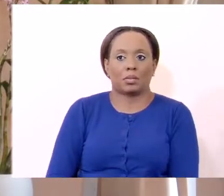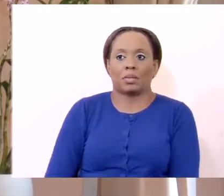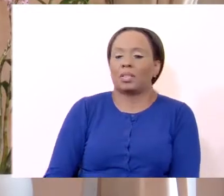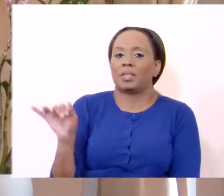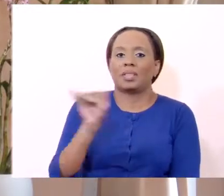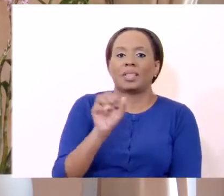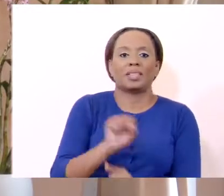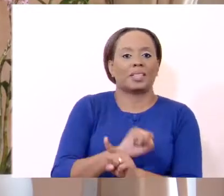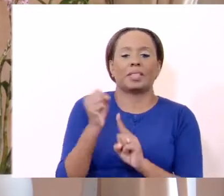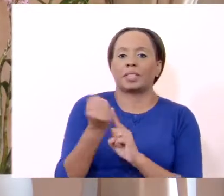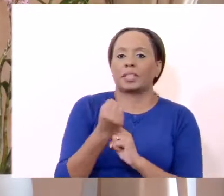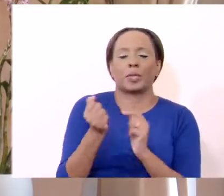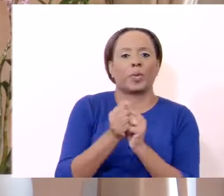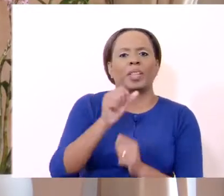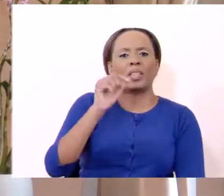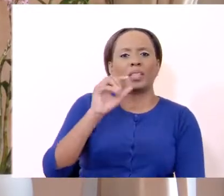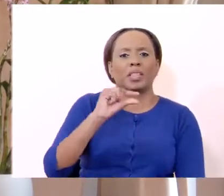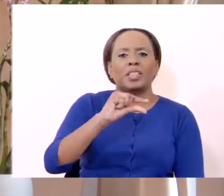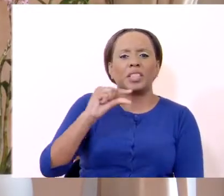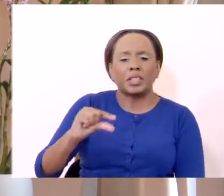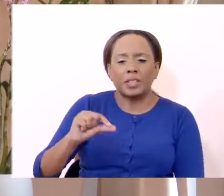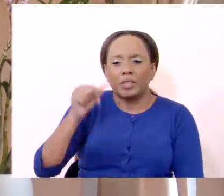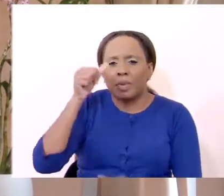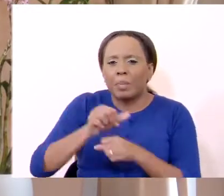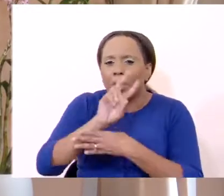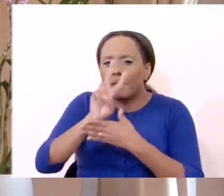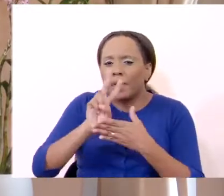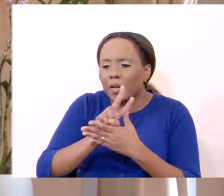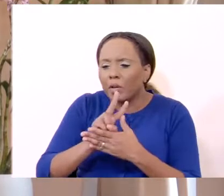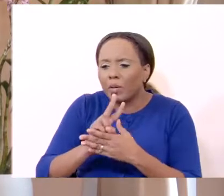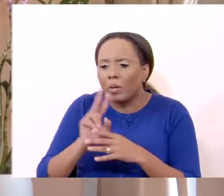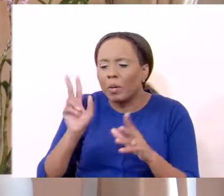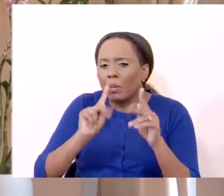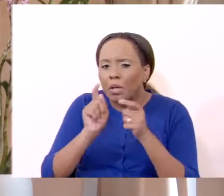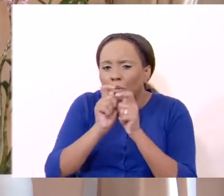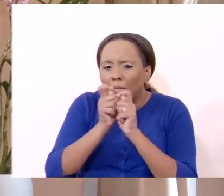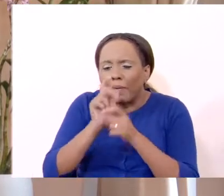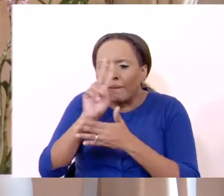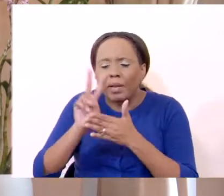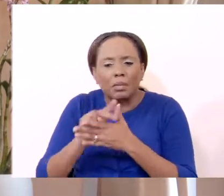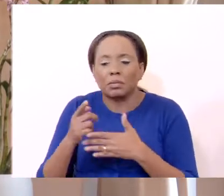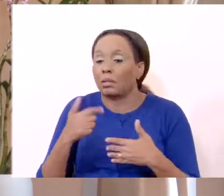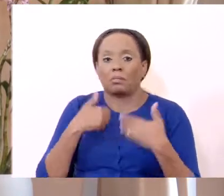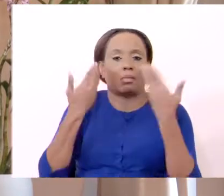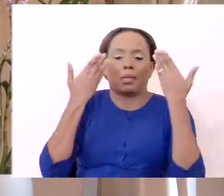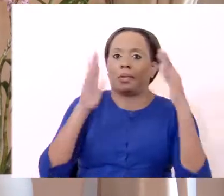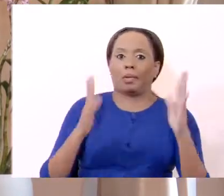General, I do not know where those type of things come from, so I cannot really comment any further on it.